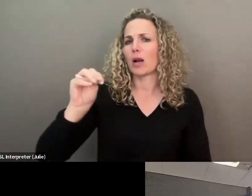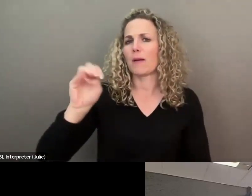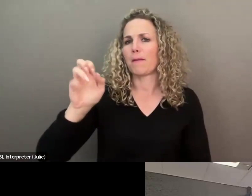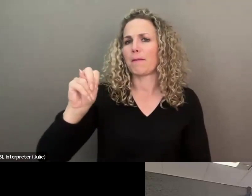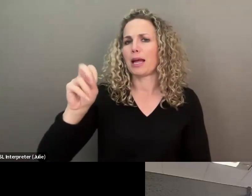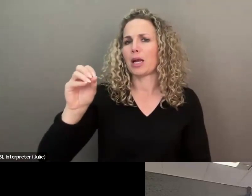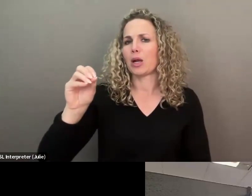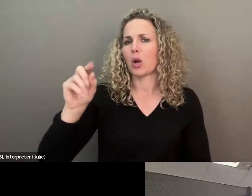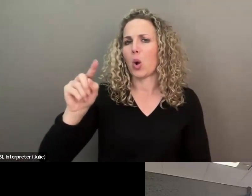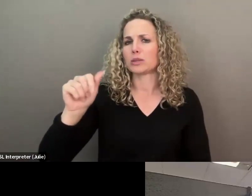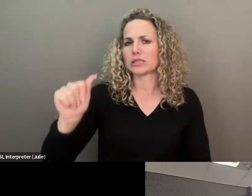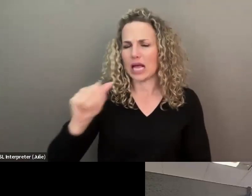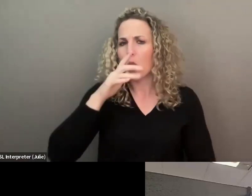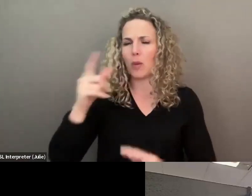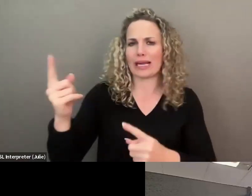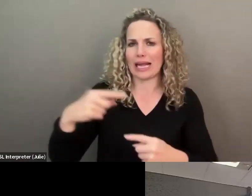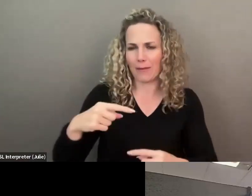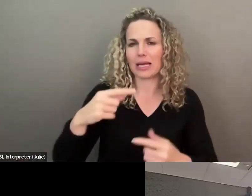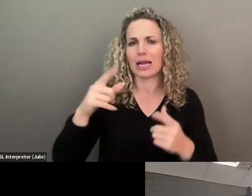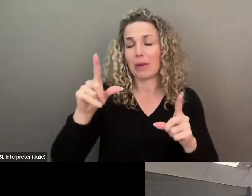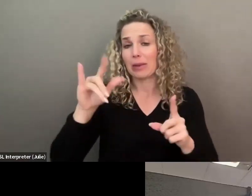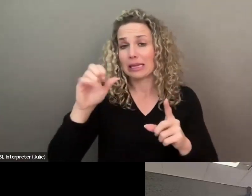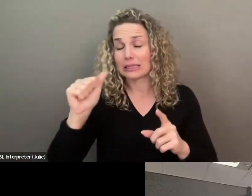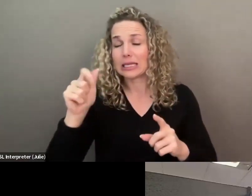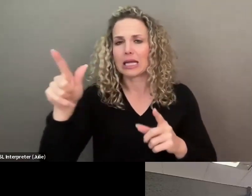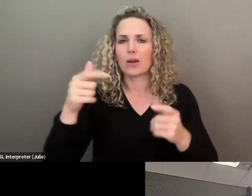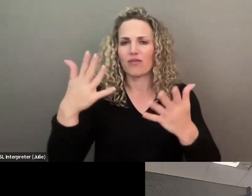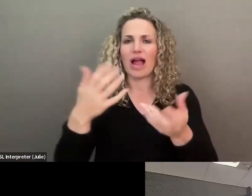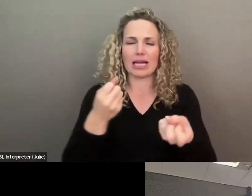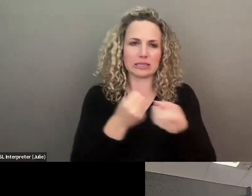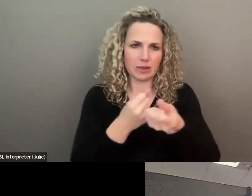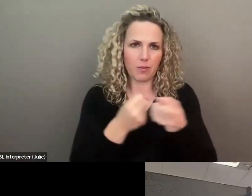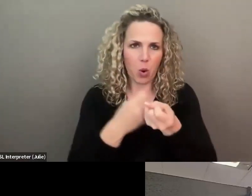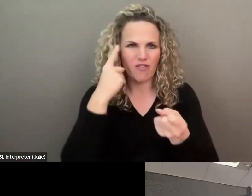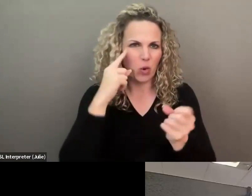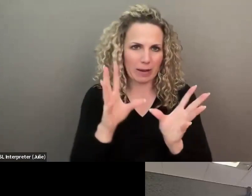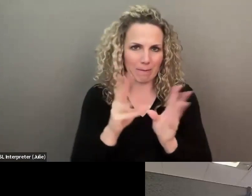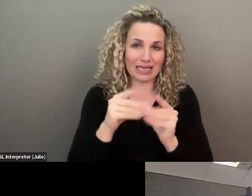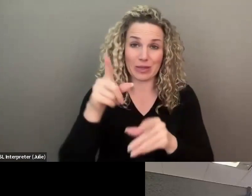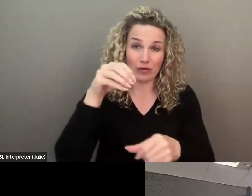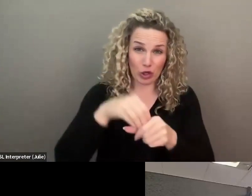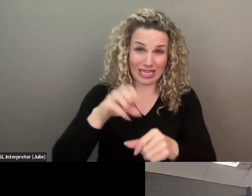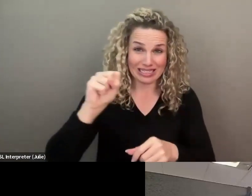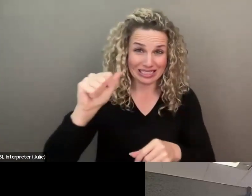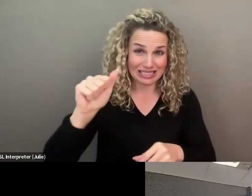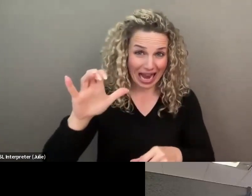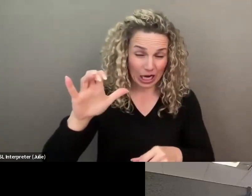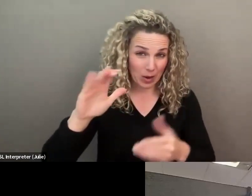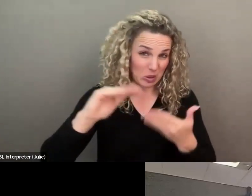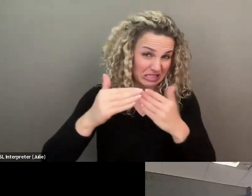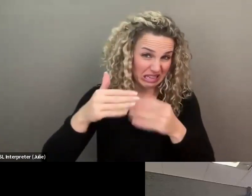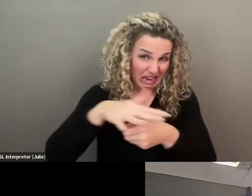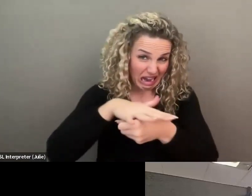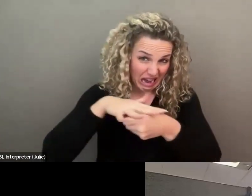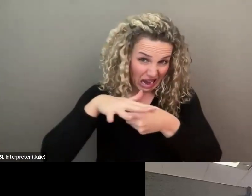Maybe Lisa will come out and we can have them provide some support for the meetings. But if you're in Sacramento City area,